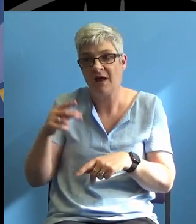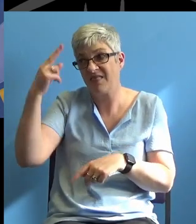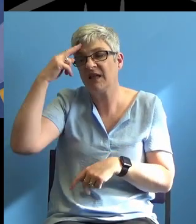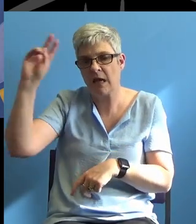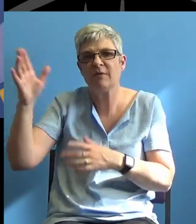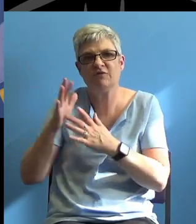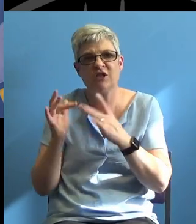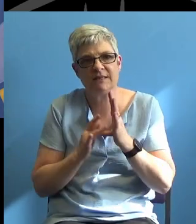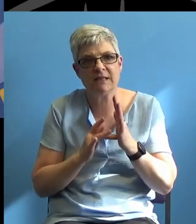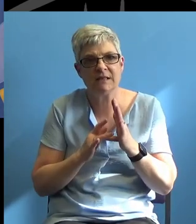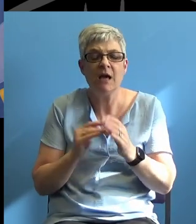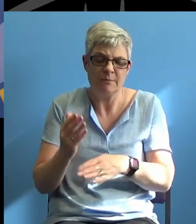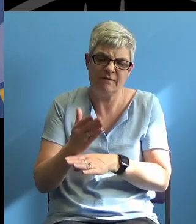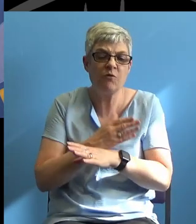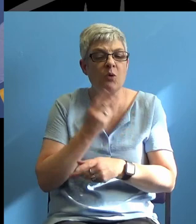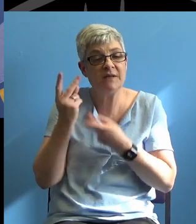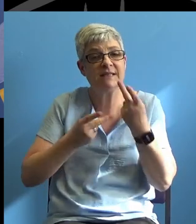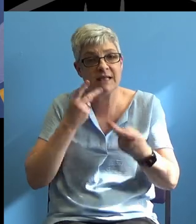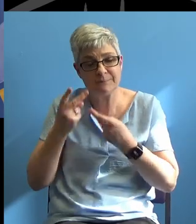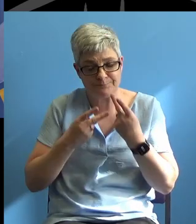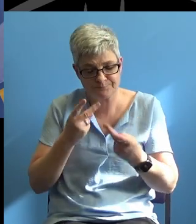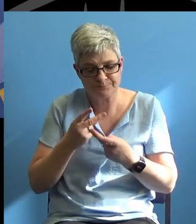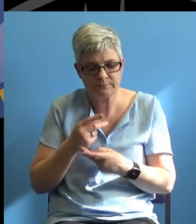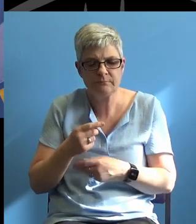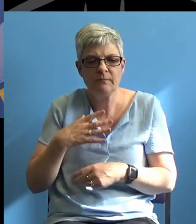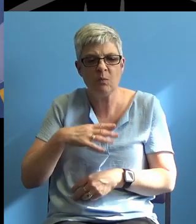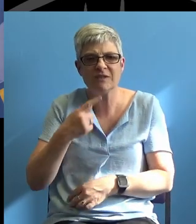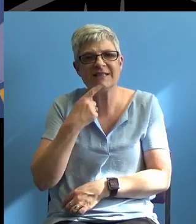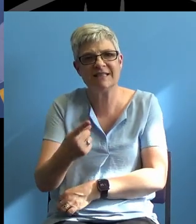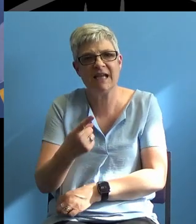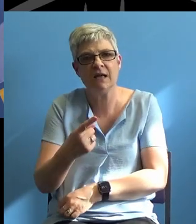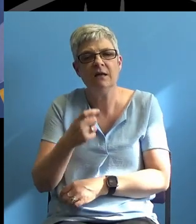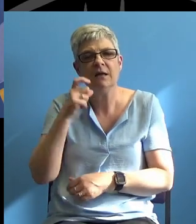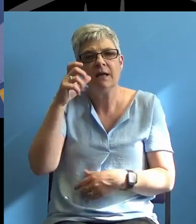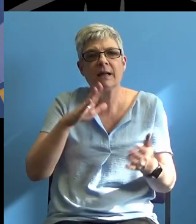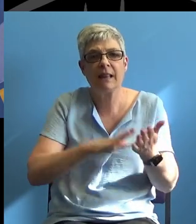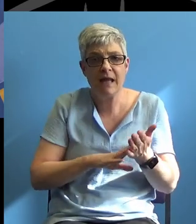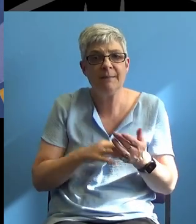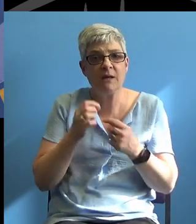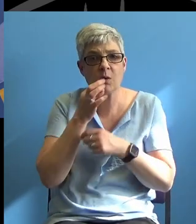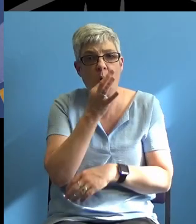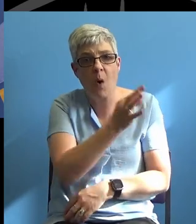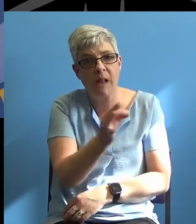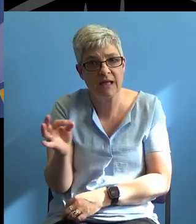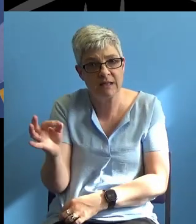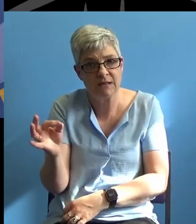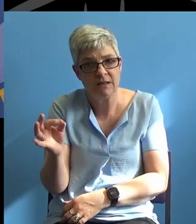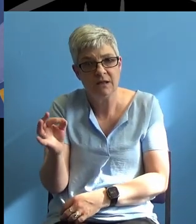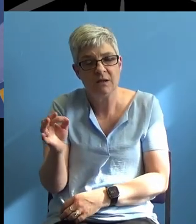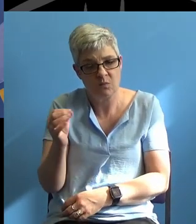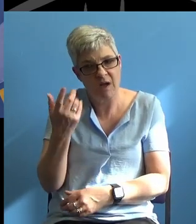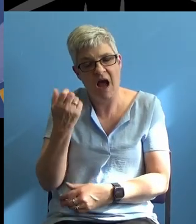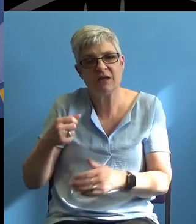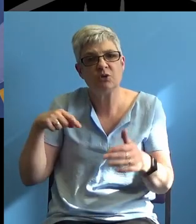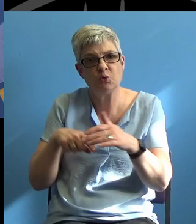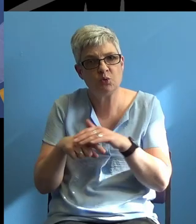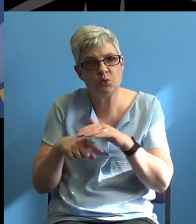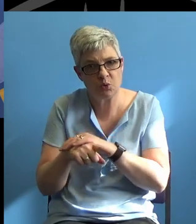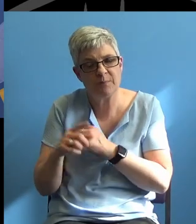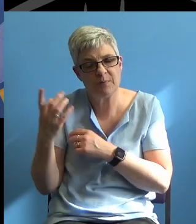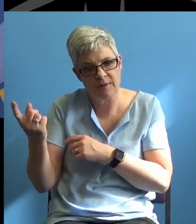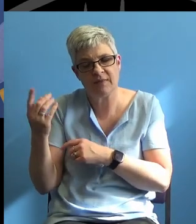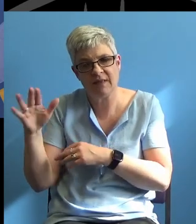sing that hymn, just to say to folks, there was a Claremont calling on the on our YouTube channels, on Facebook and